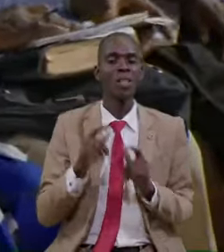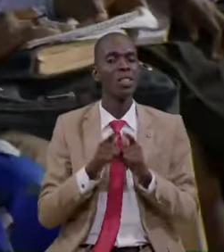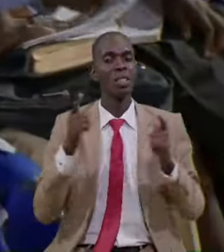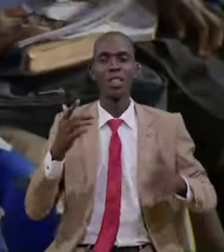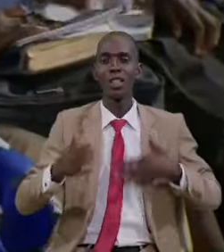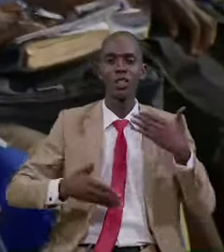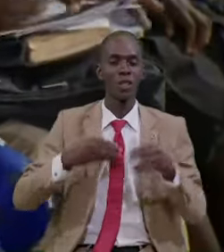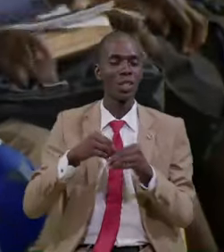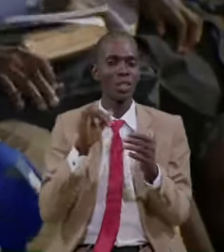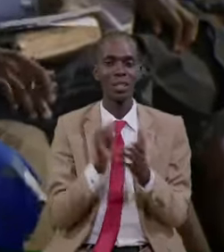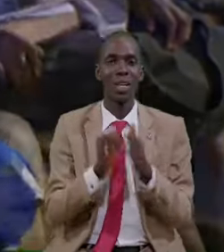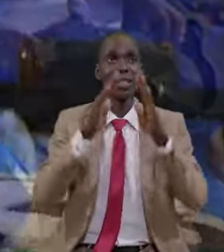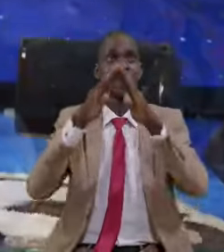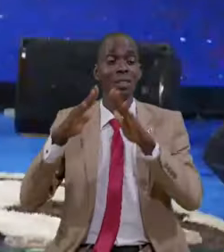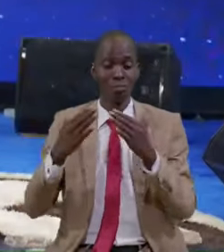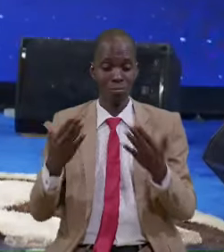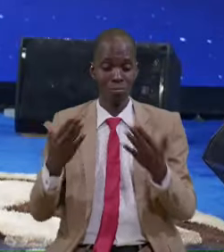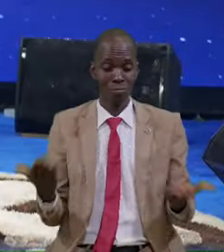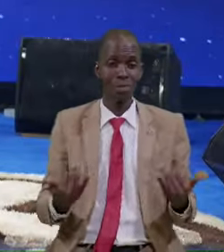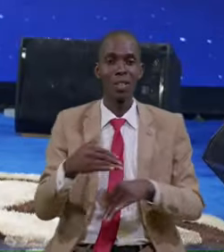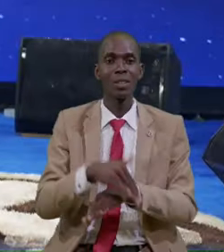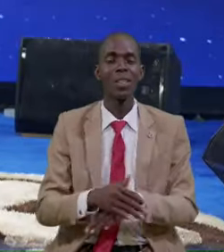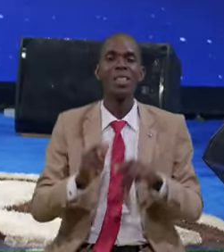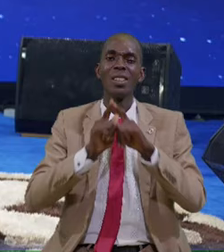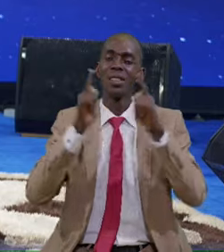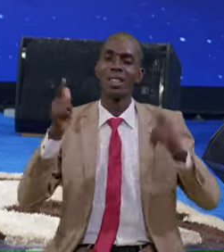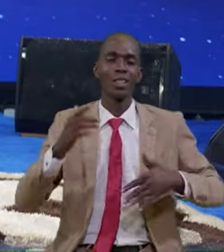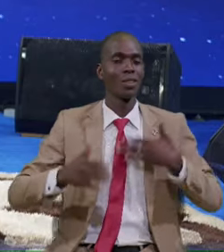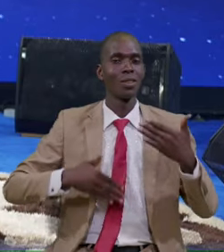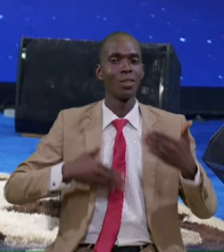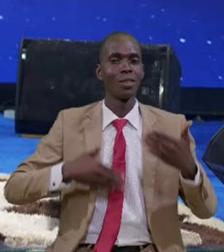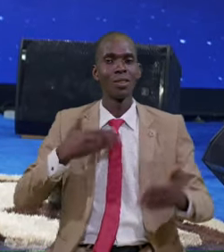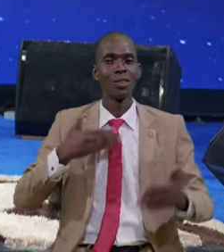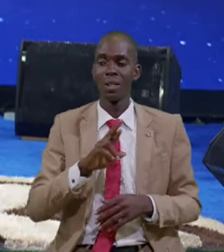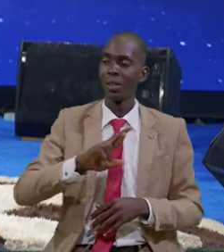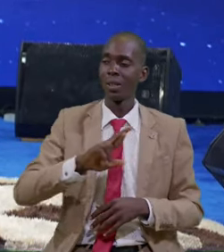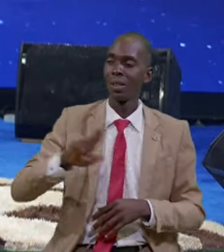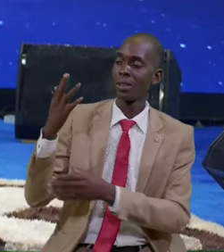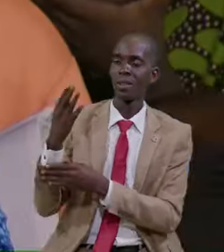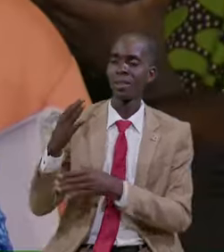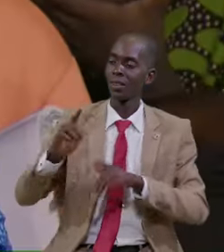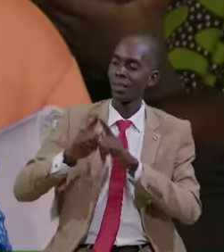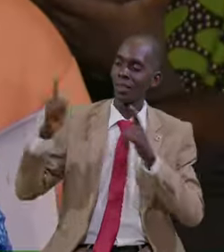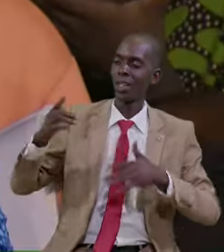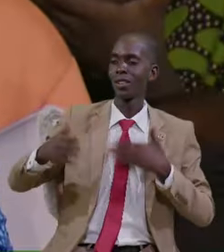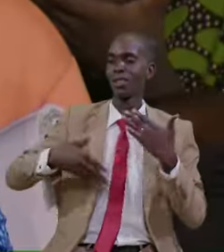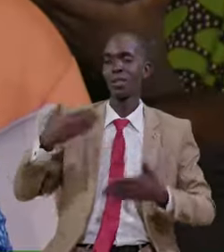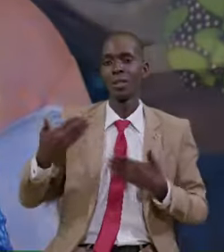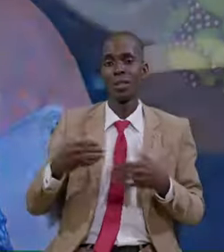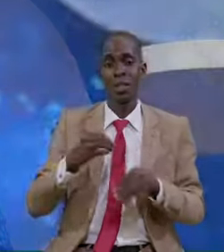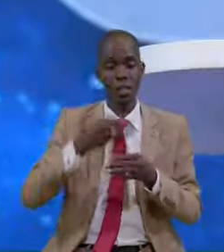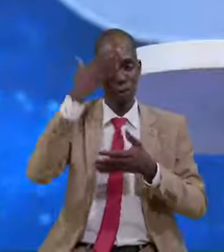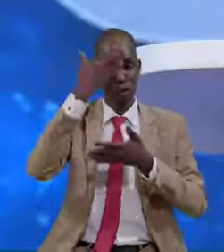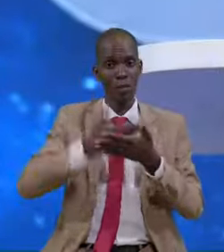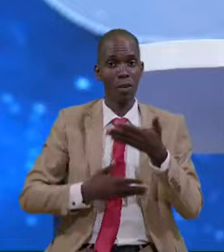city. Here tonight, great joy. My right hand side, great joy. In front of me to